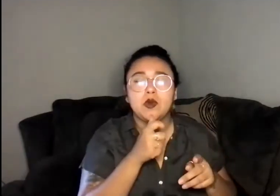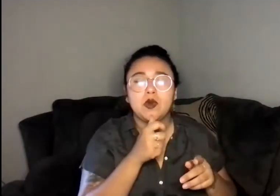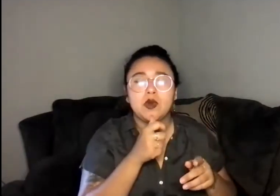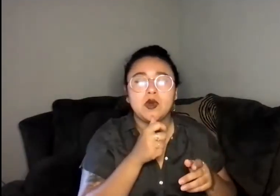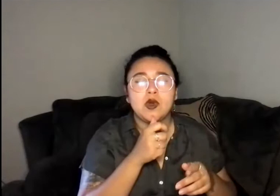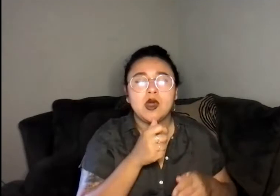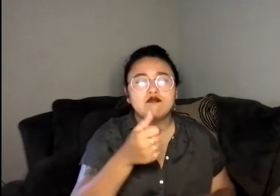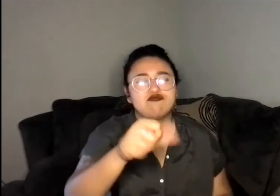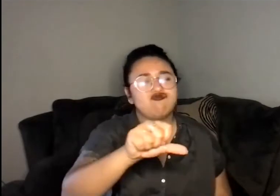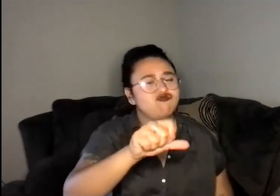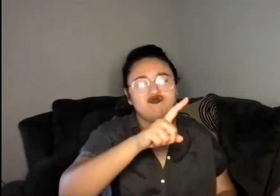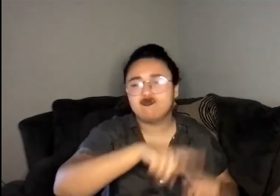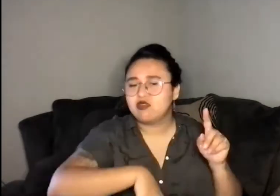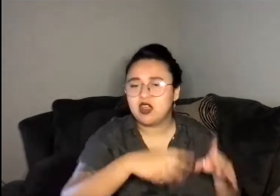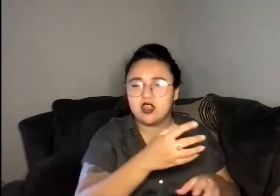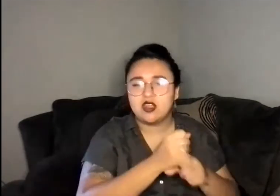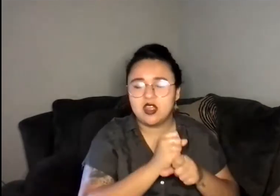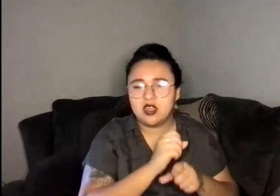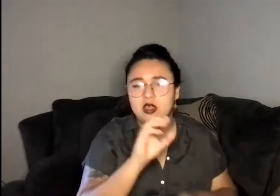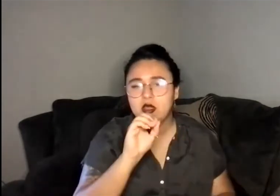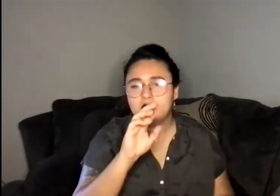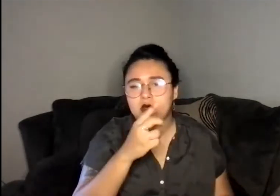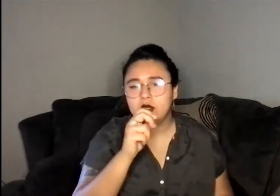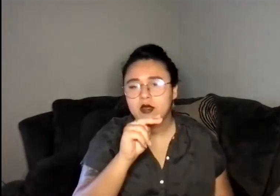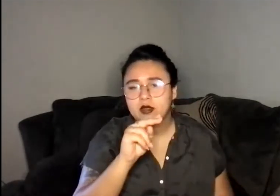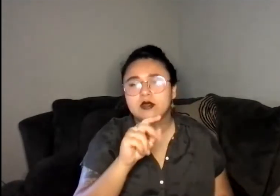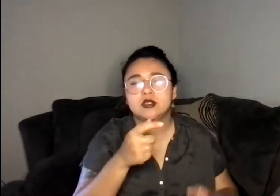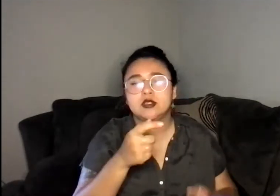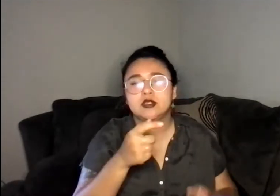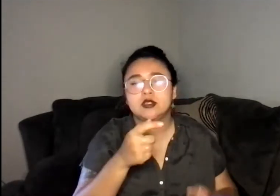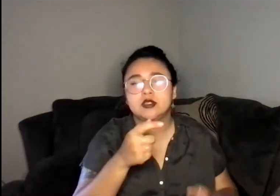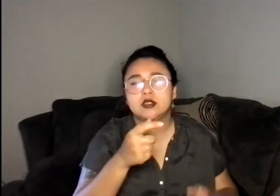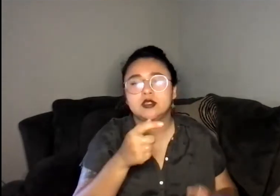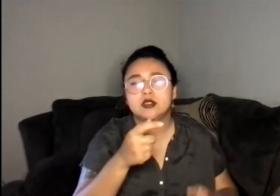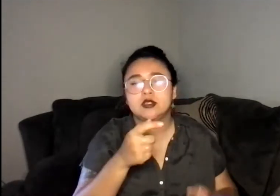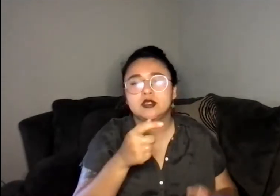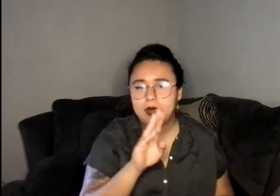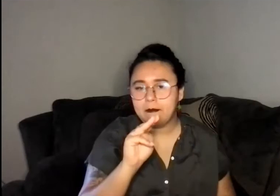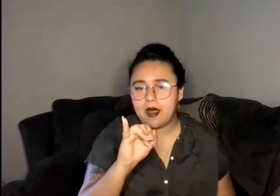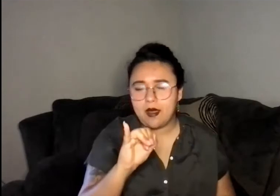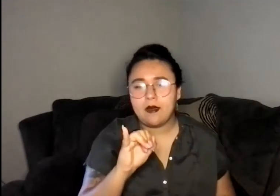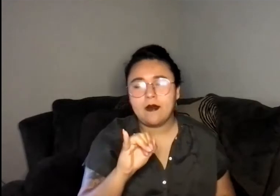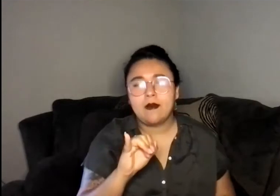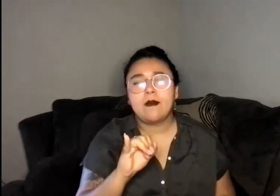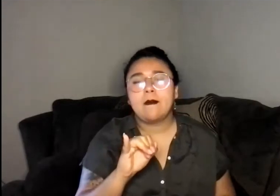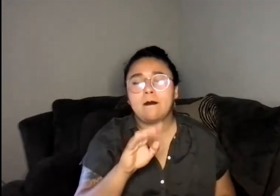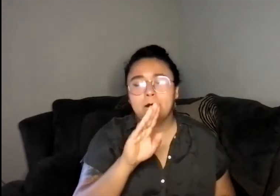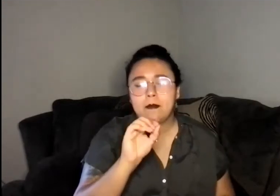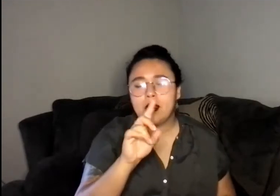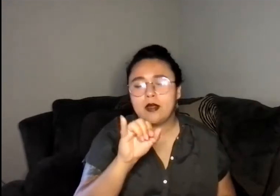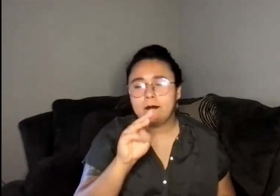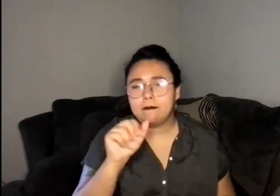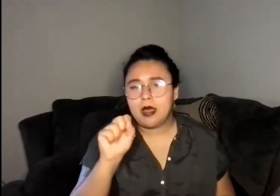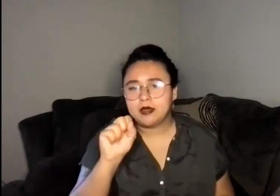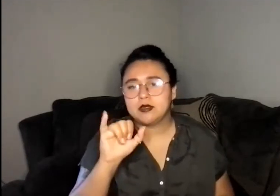organ transplants because they have a BMI over 35. Um, Even when they have a known donor, like